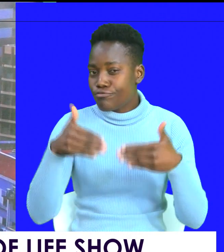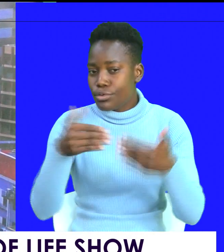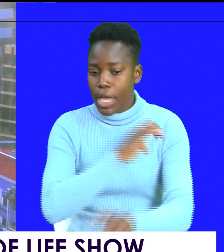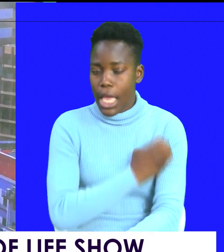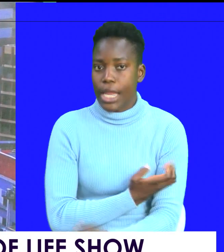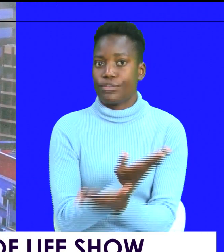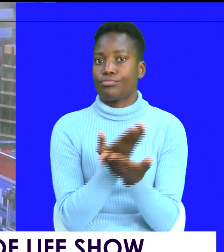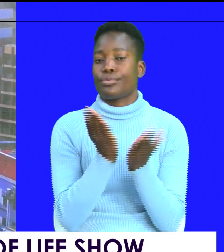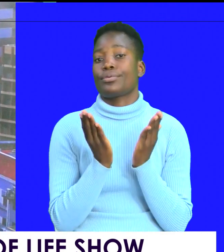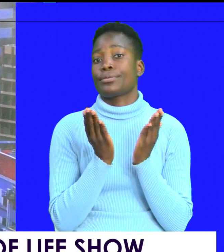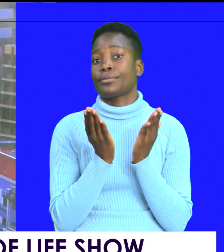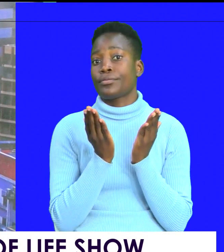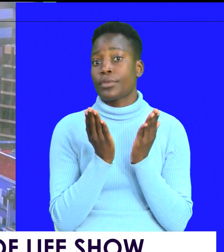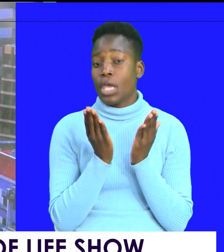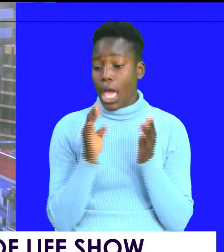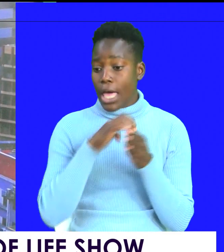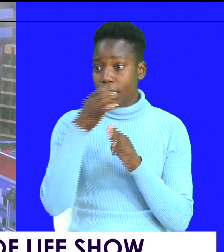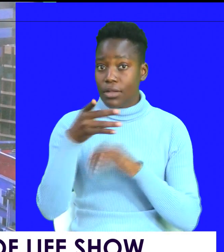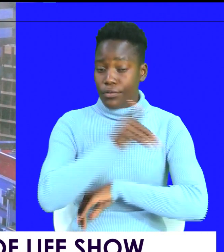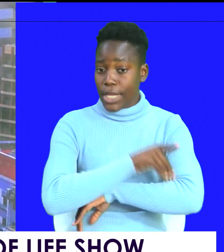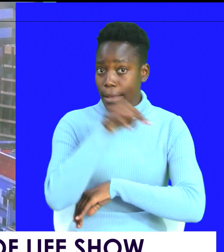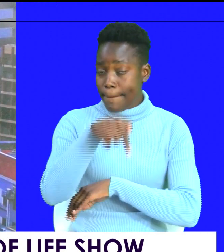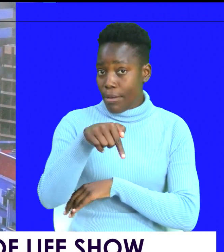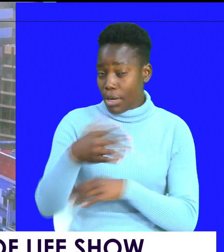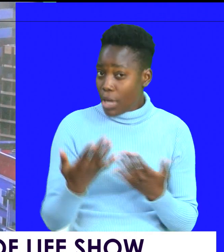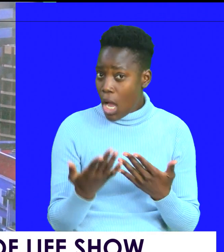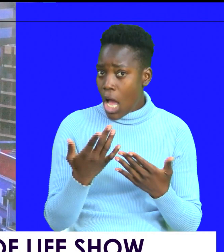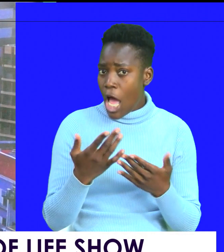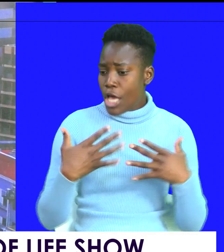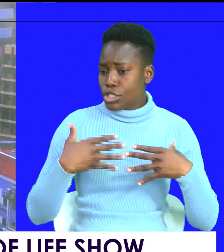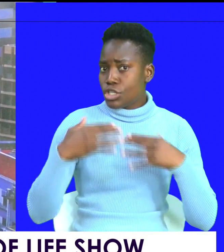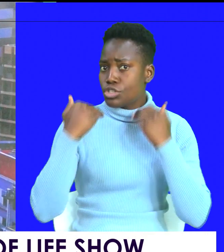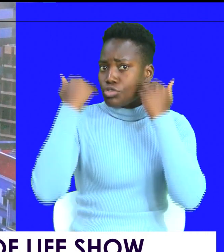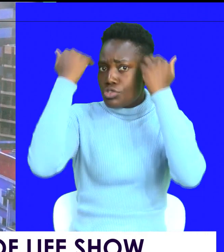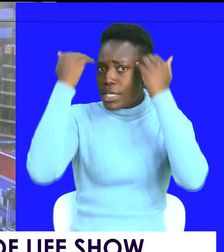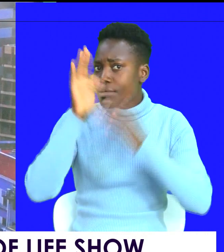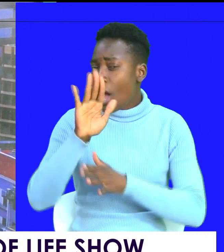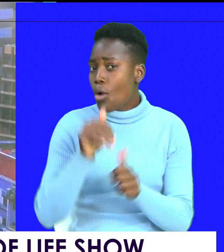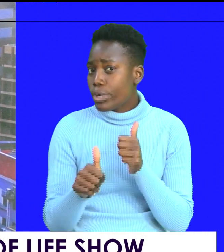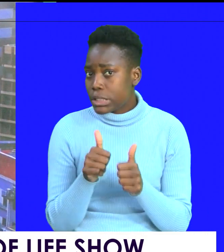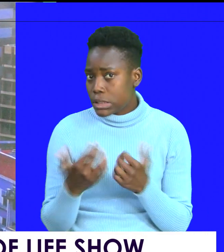you. At the end of the day, what are your stress areas?